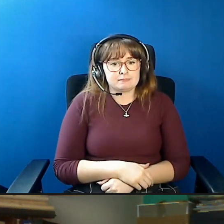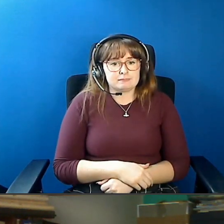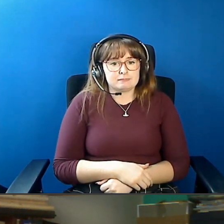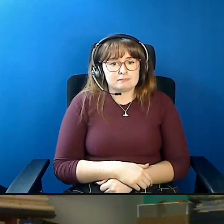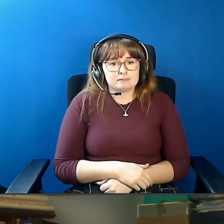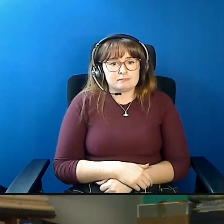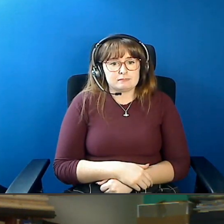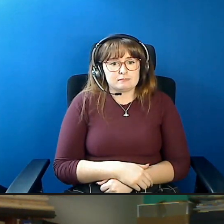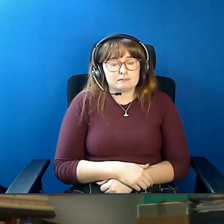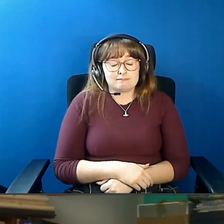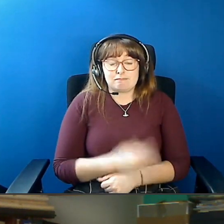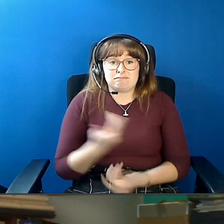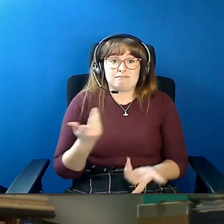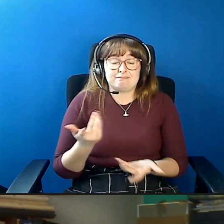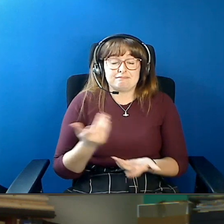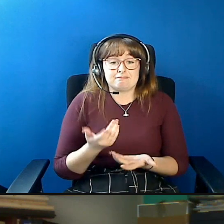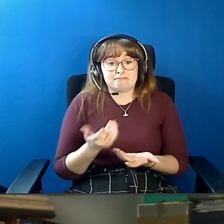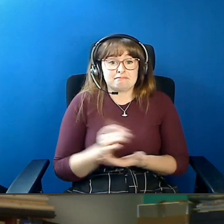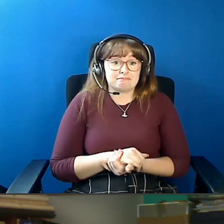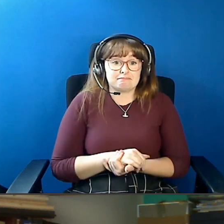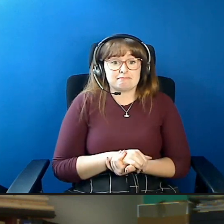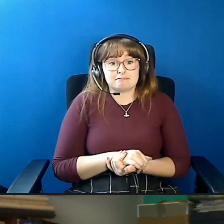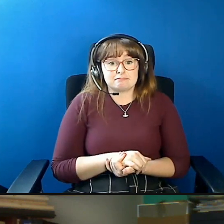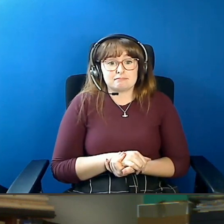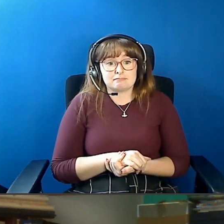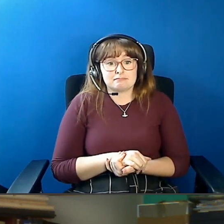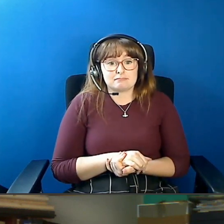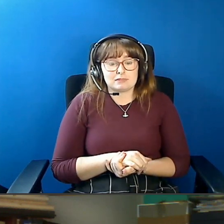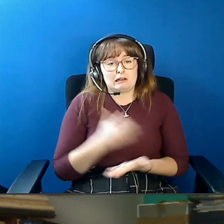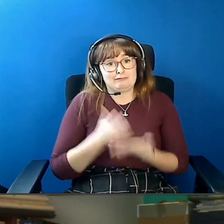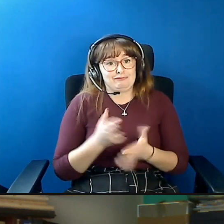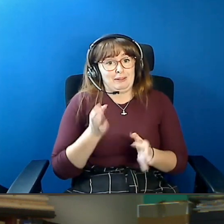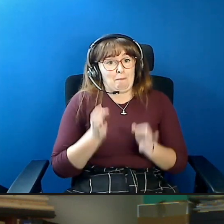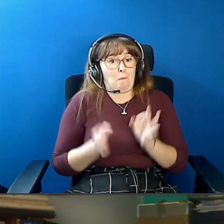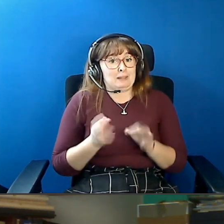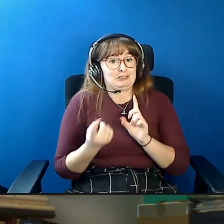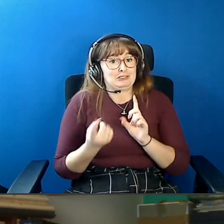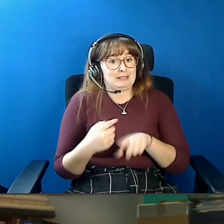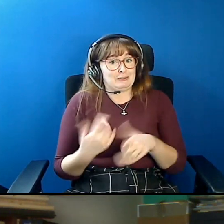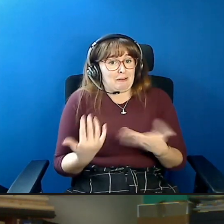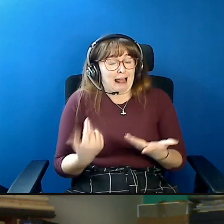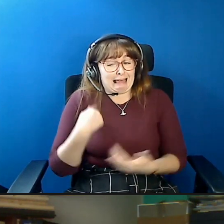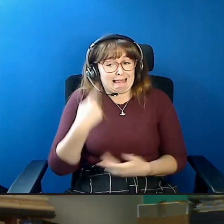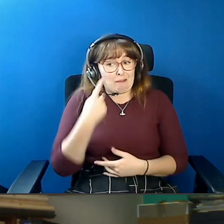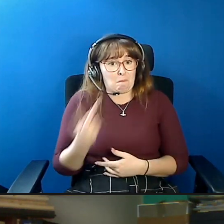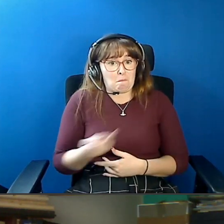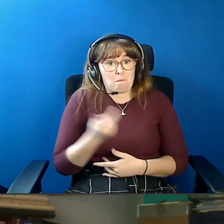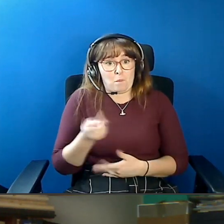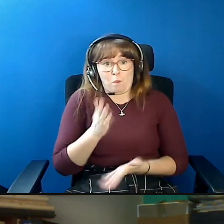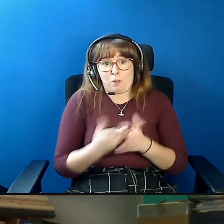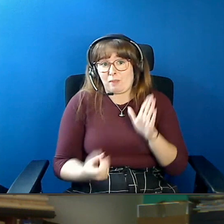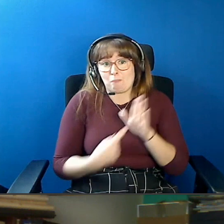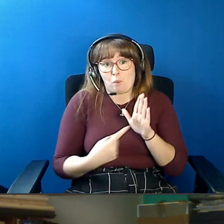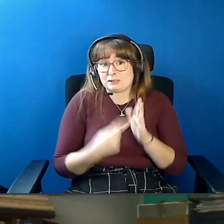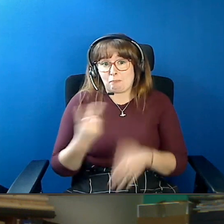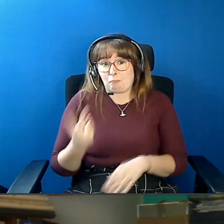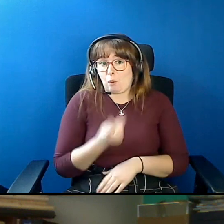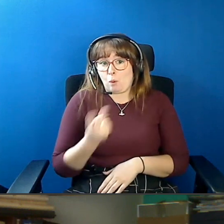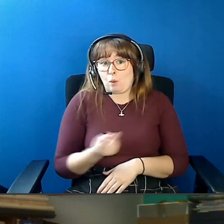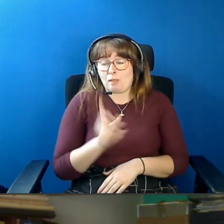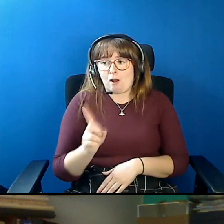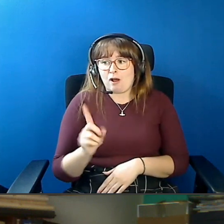They are both. So at a real politician's answer, I'm going to say they are both really important, but they perform